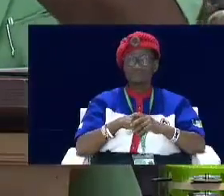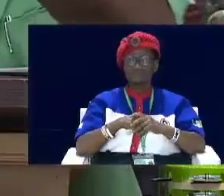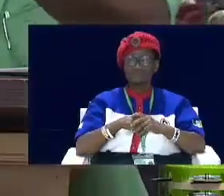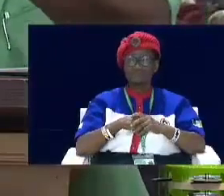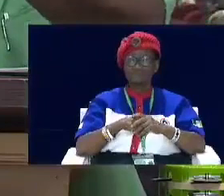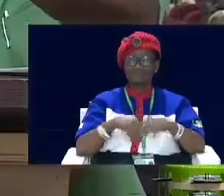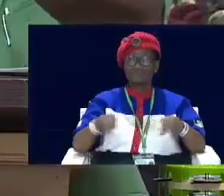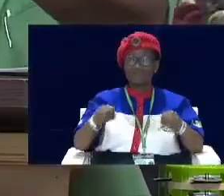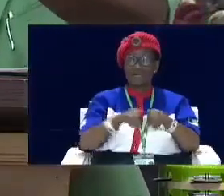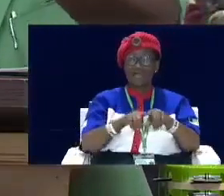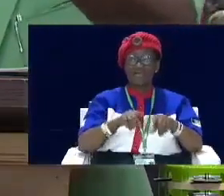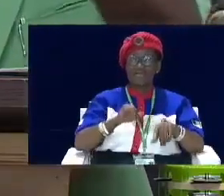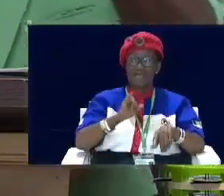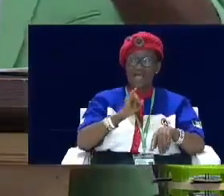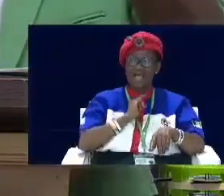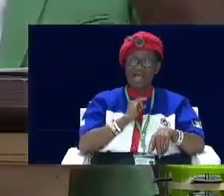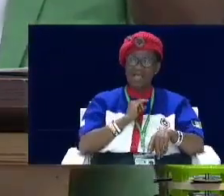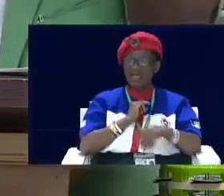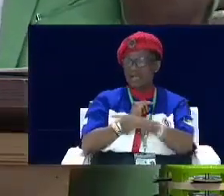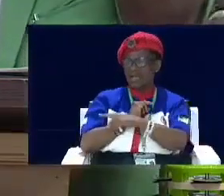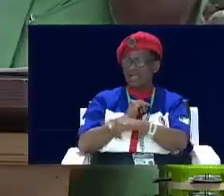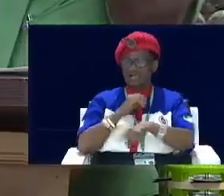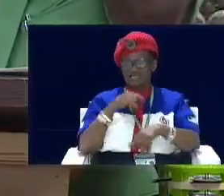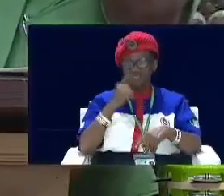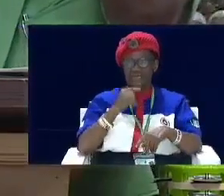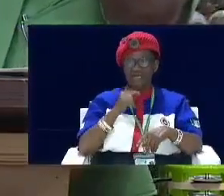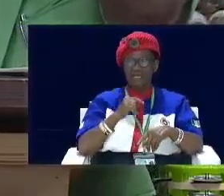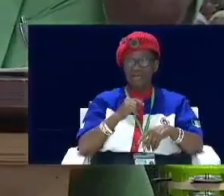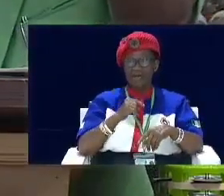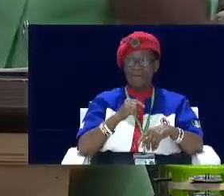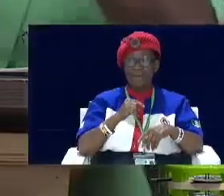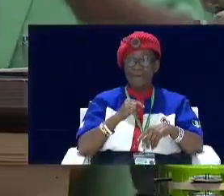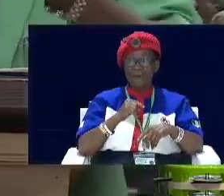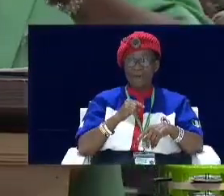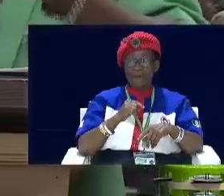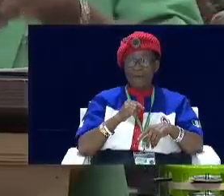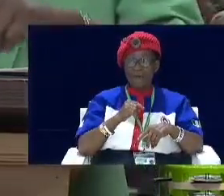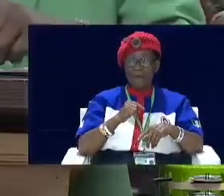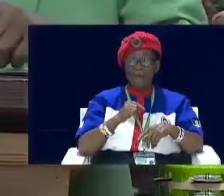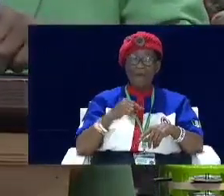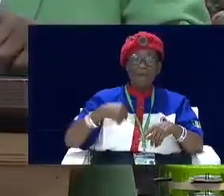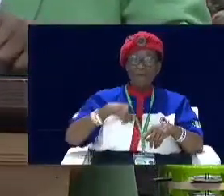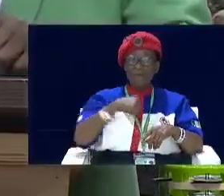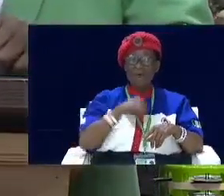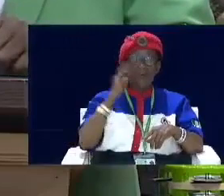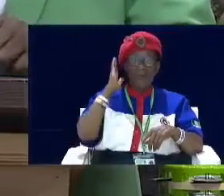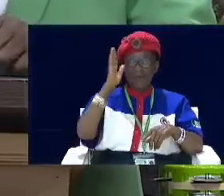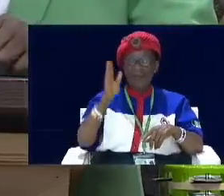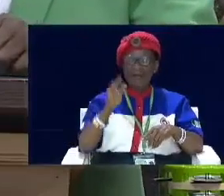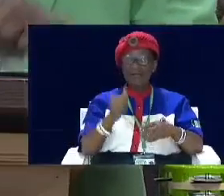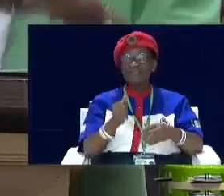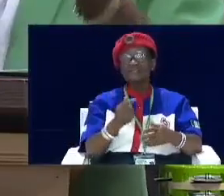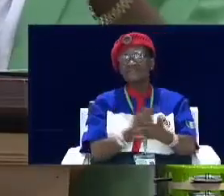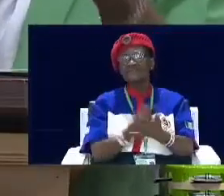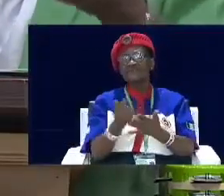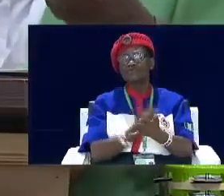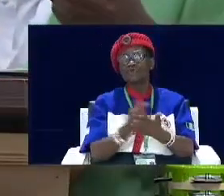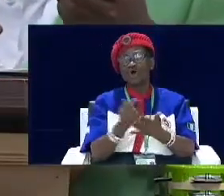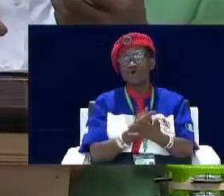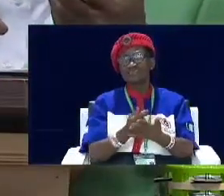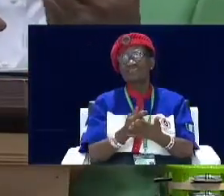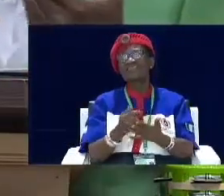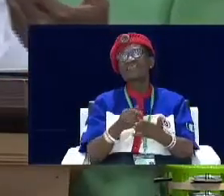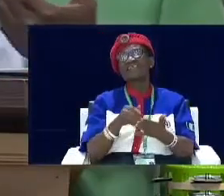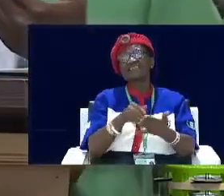Like I said, we'll be discussing some details later in the new year. gẹ́gẹ́ bí mo ṣe sọ pé a ó tún máa sọ lórí